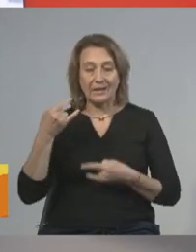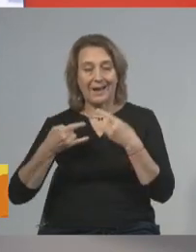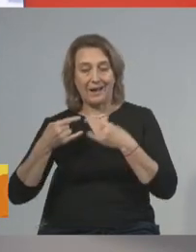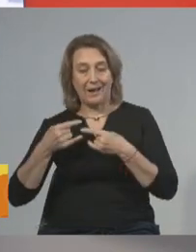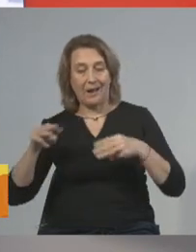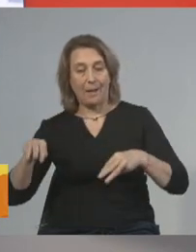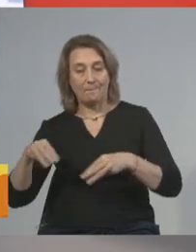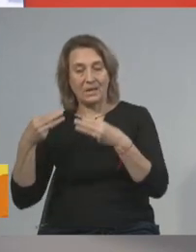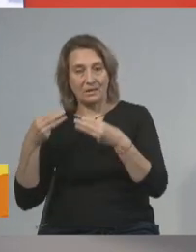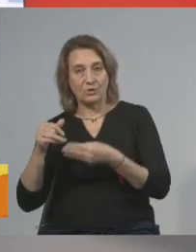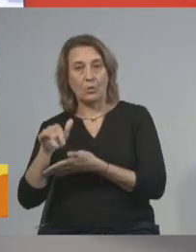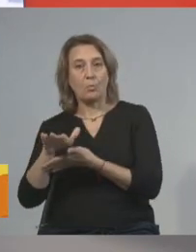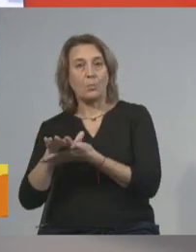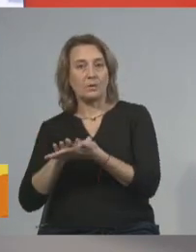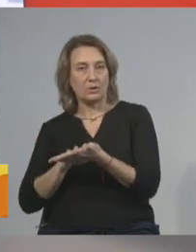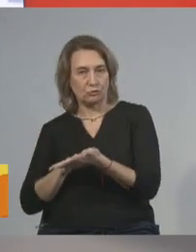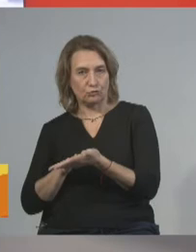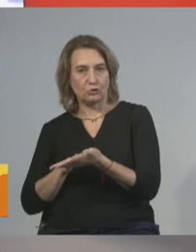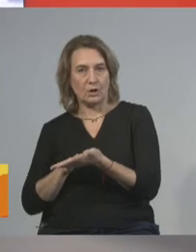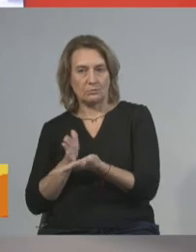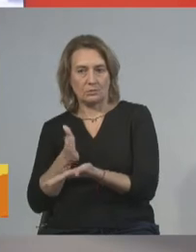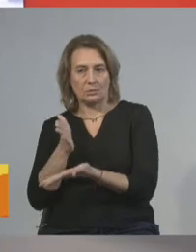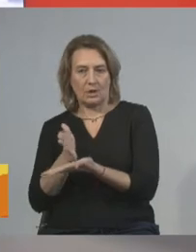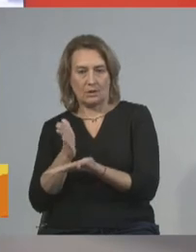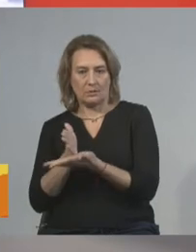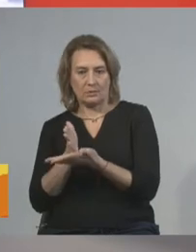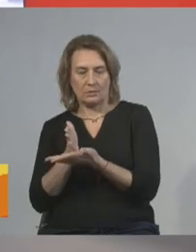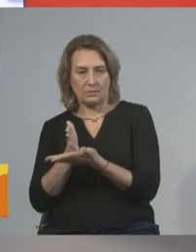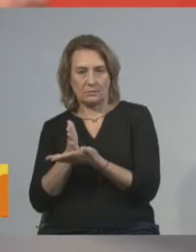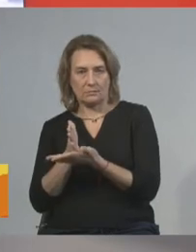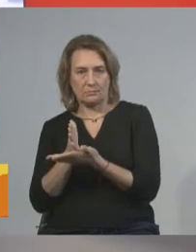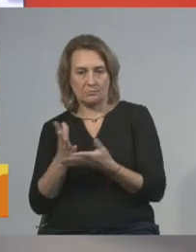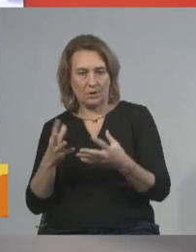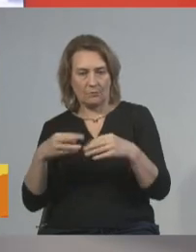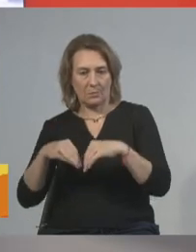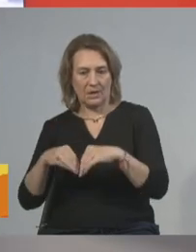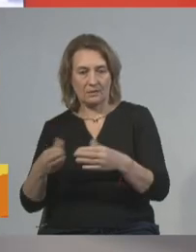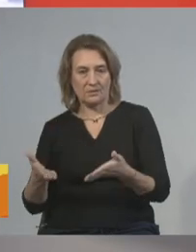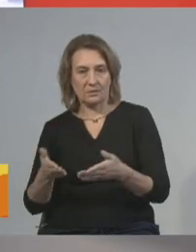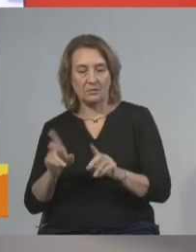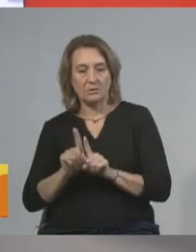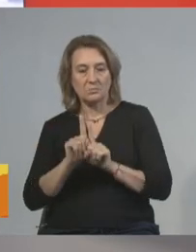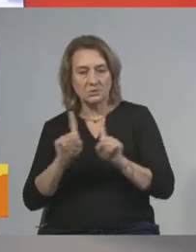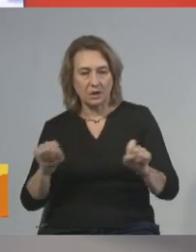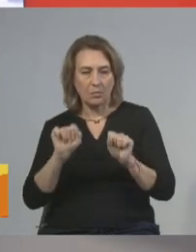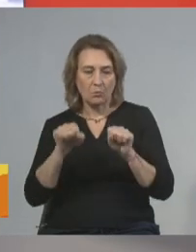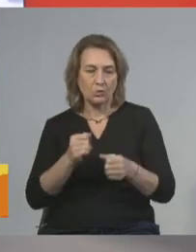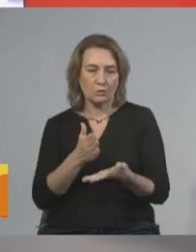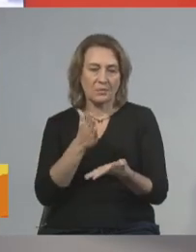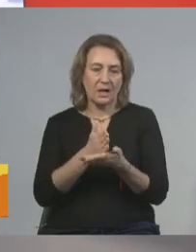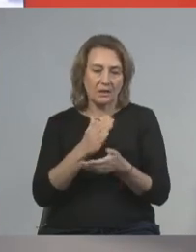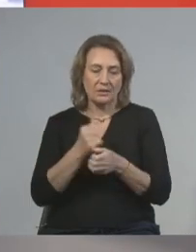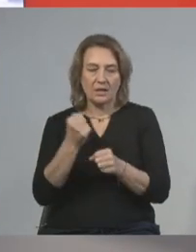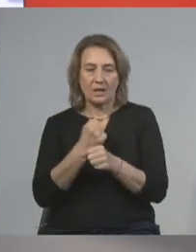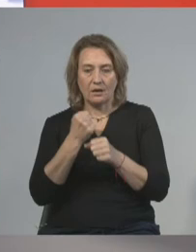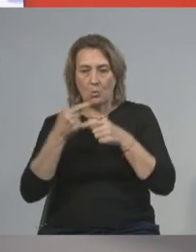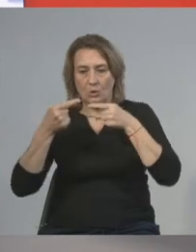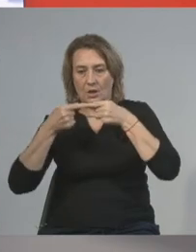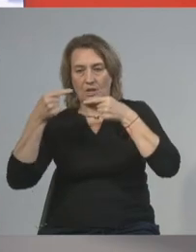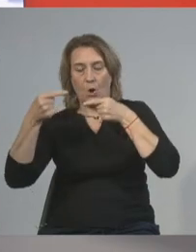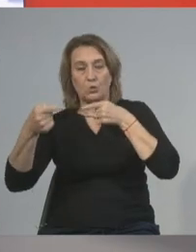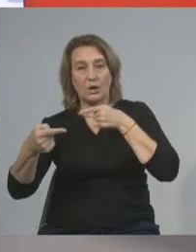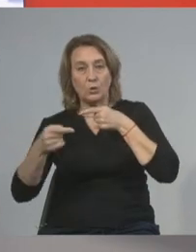working but media is still in its place because we can work remotely